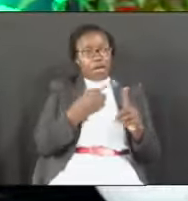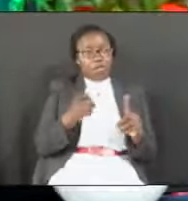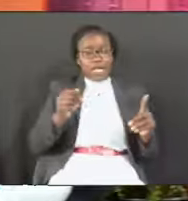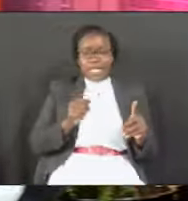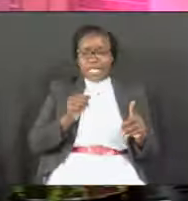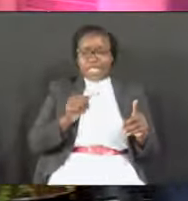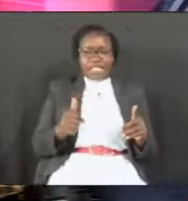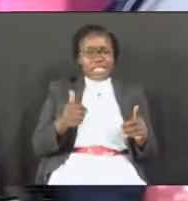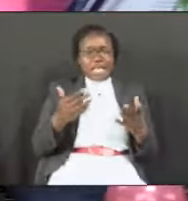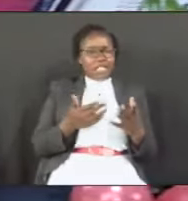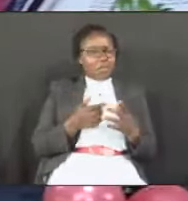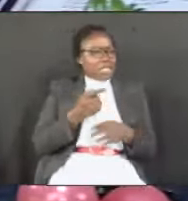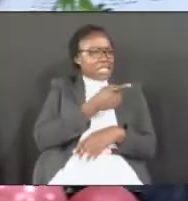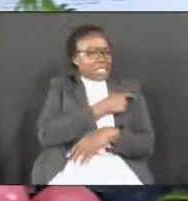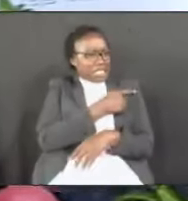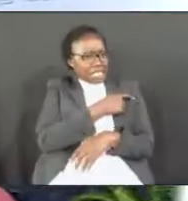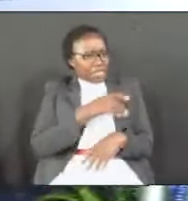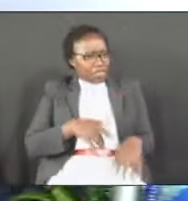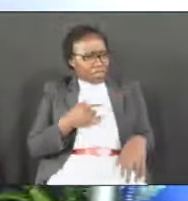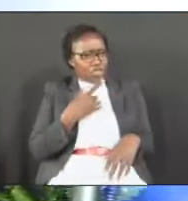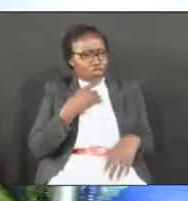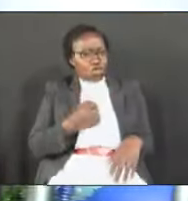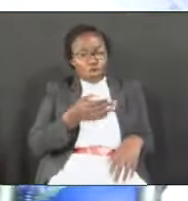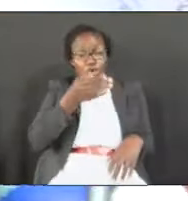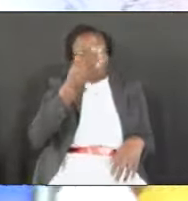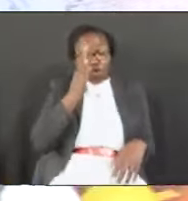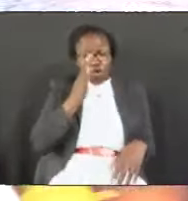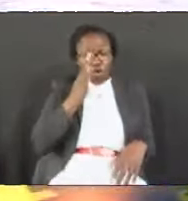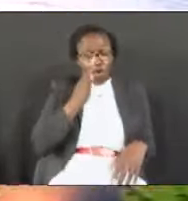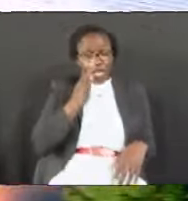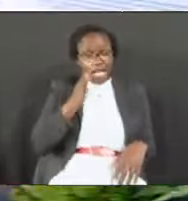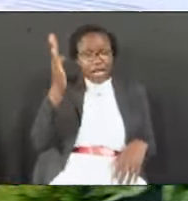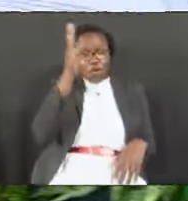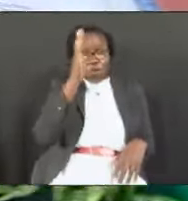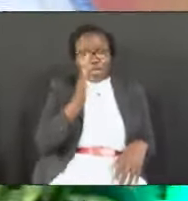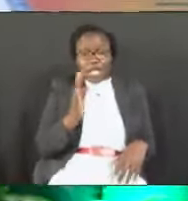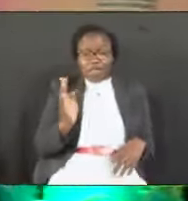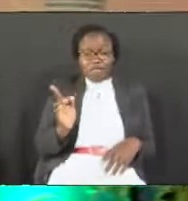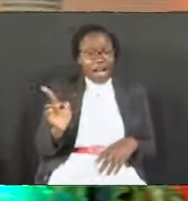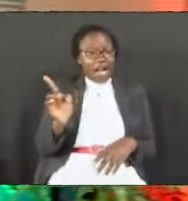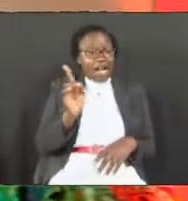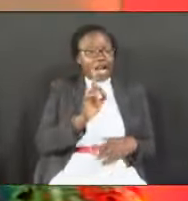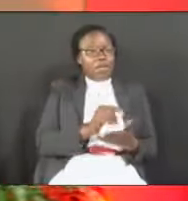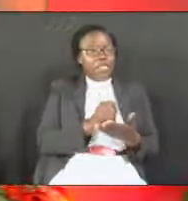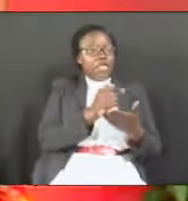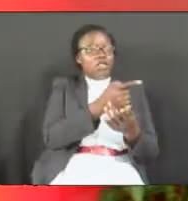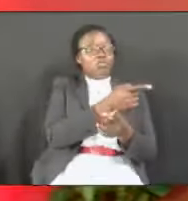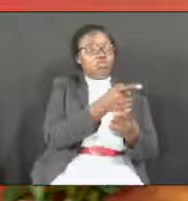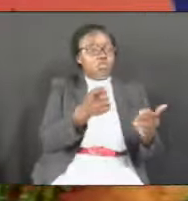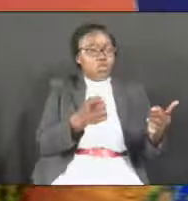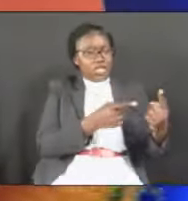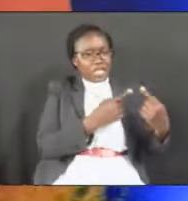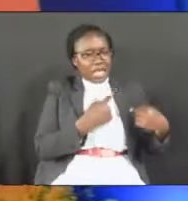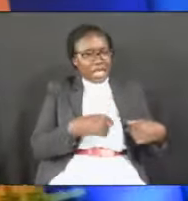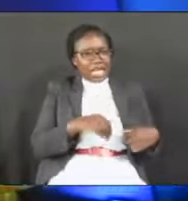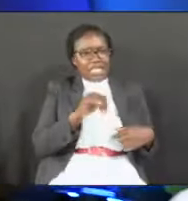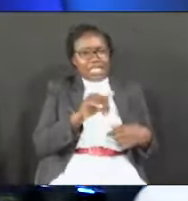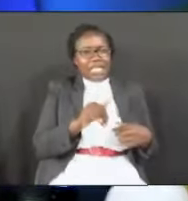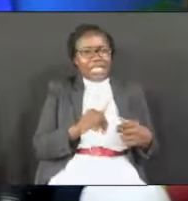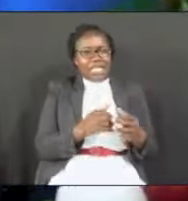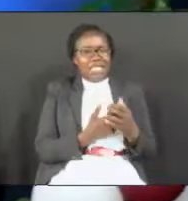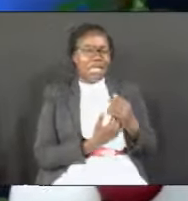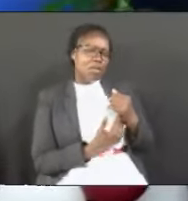is being mistreated. And because of that, God will never come through to a heart that is living